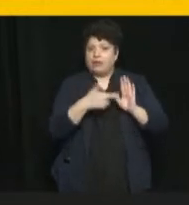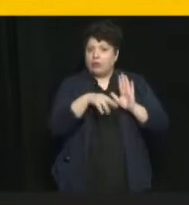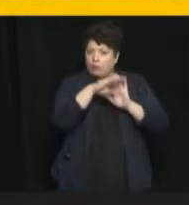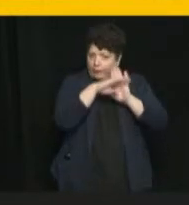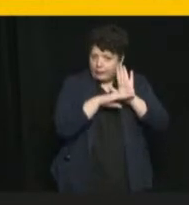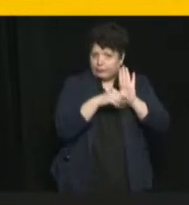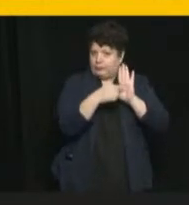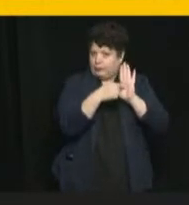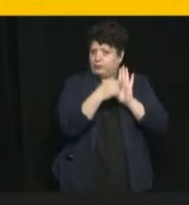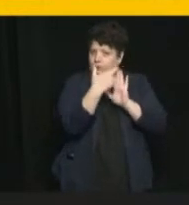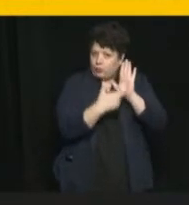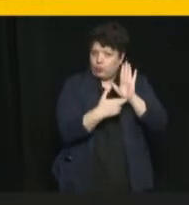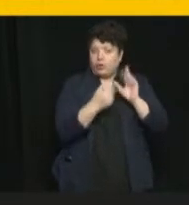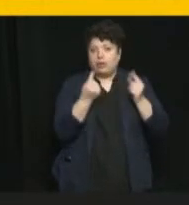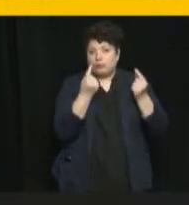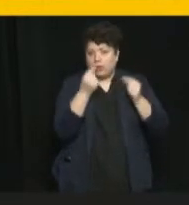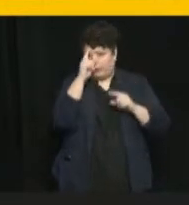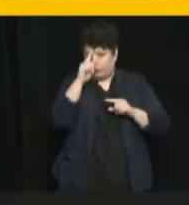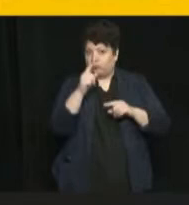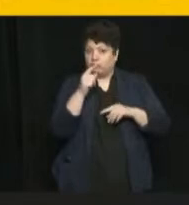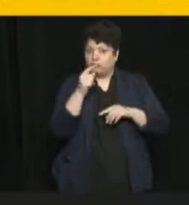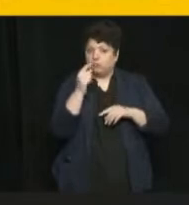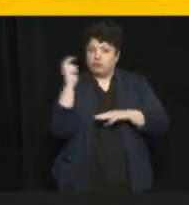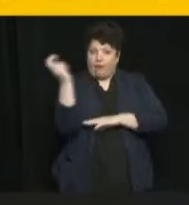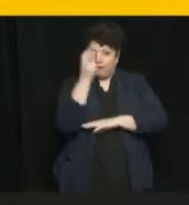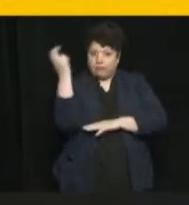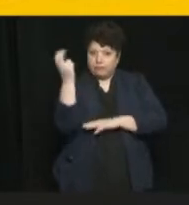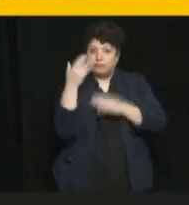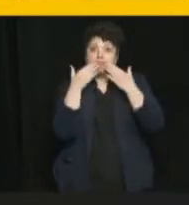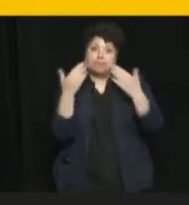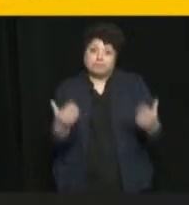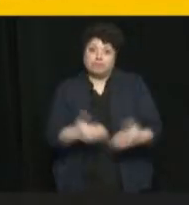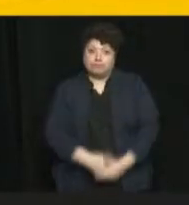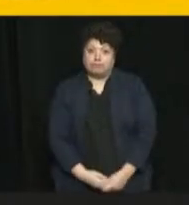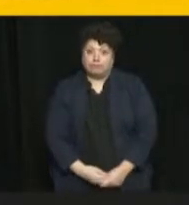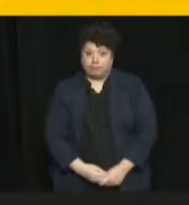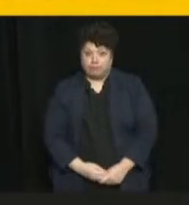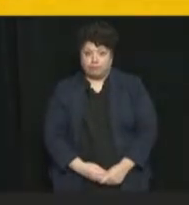on travel. Merci tout le monde. Thank you, everyone.